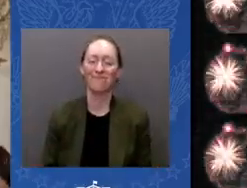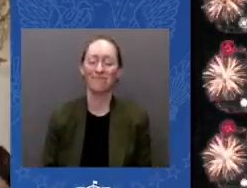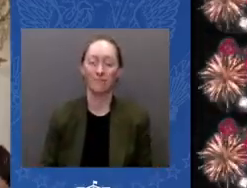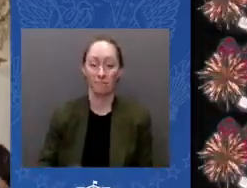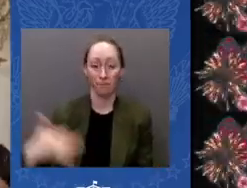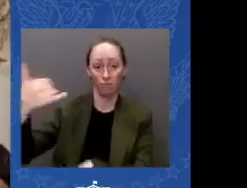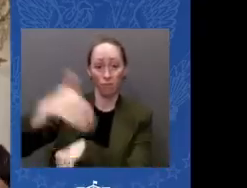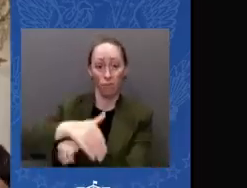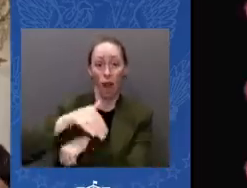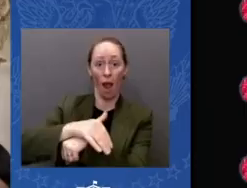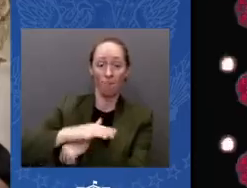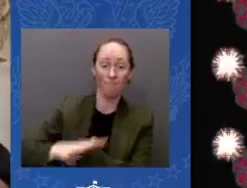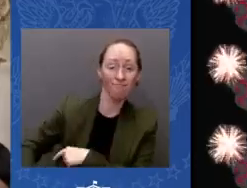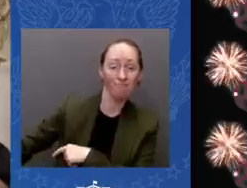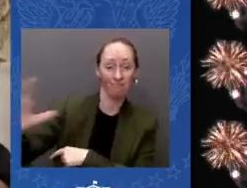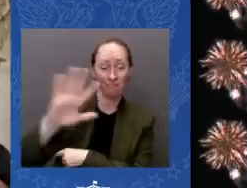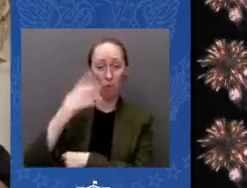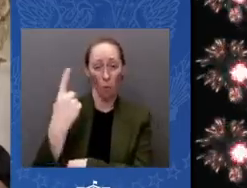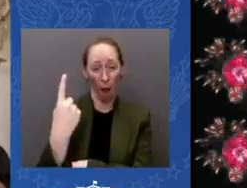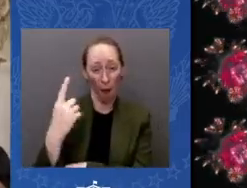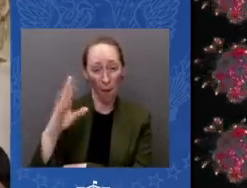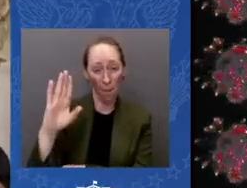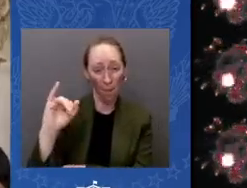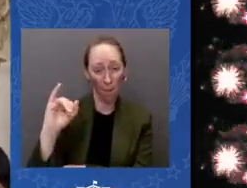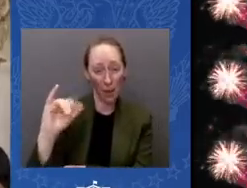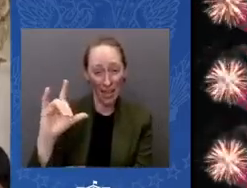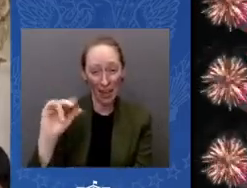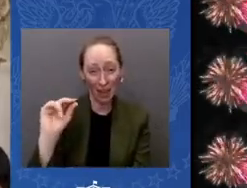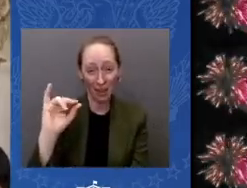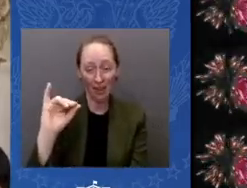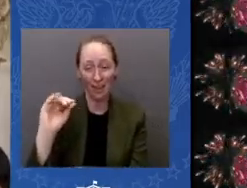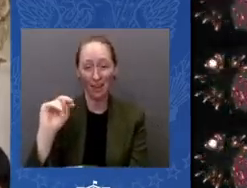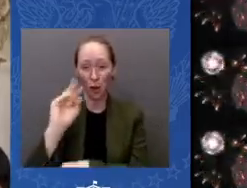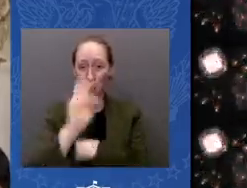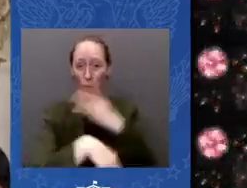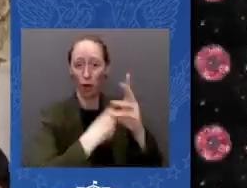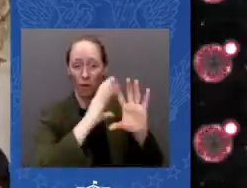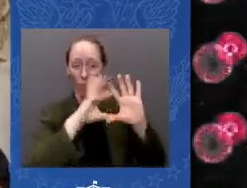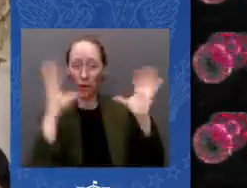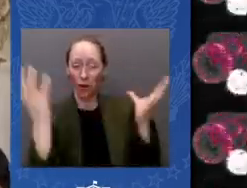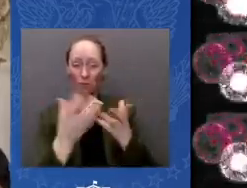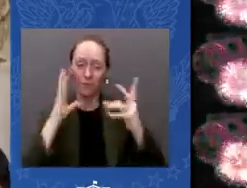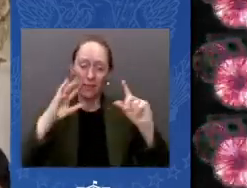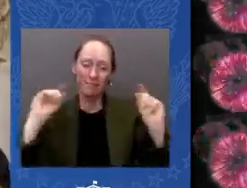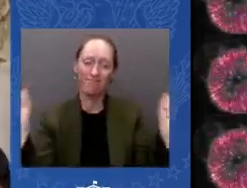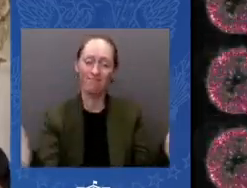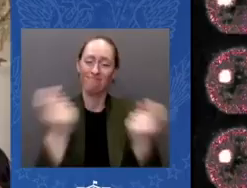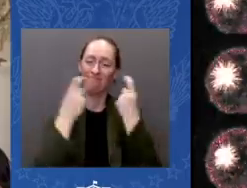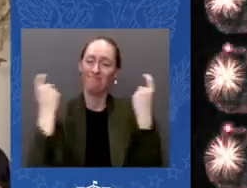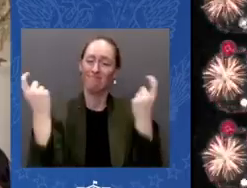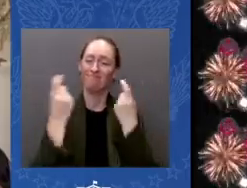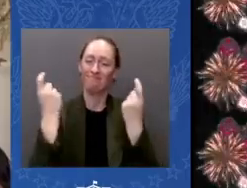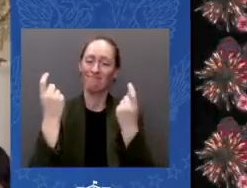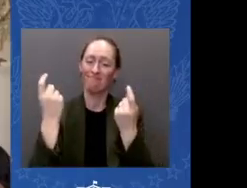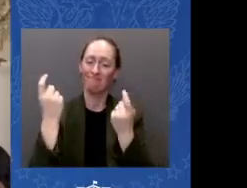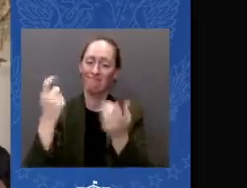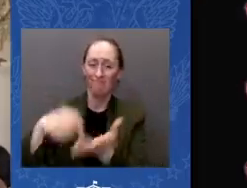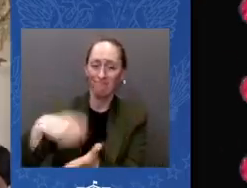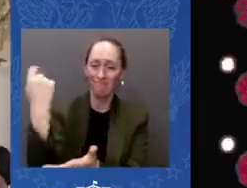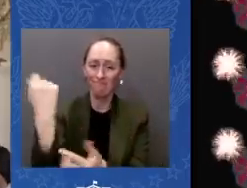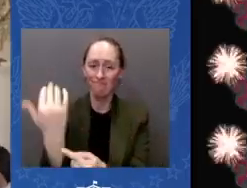the Daya and to celebrate the fight for good over evil,